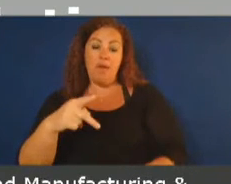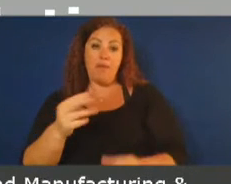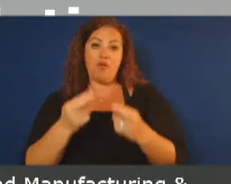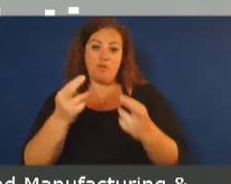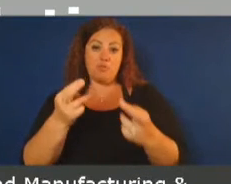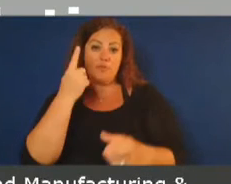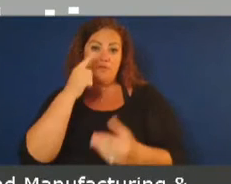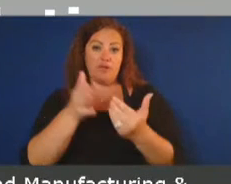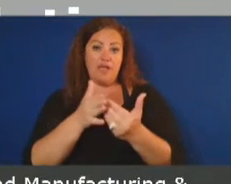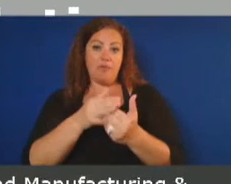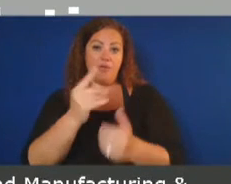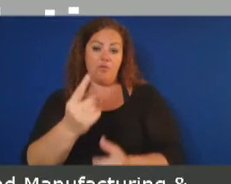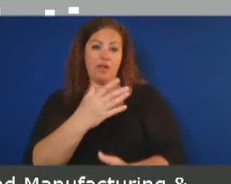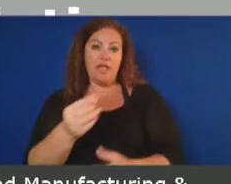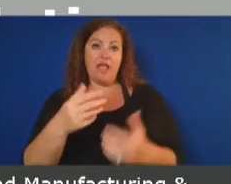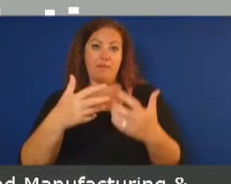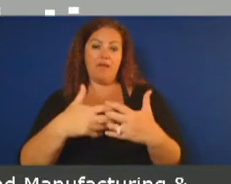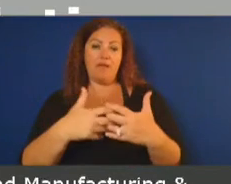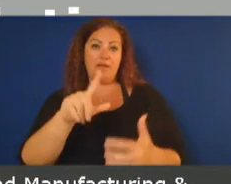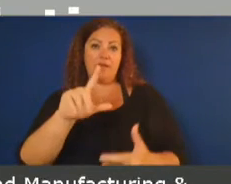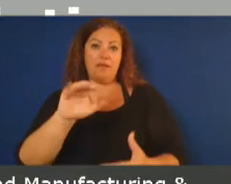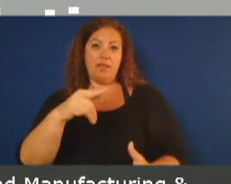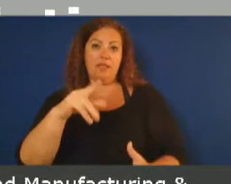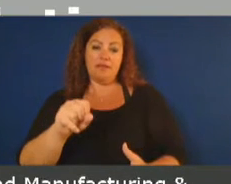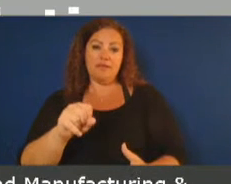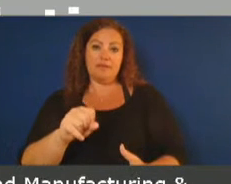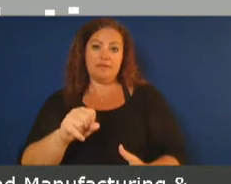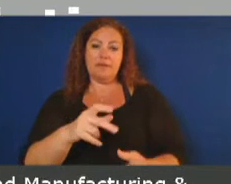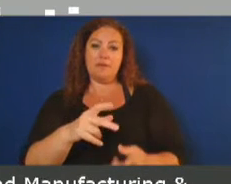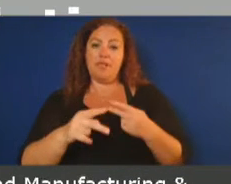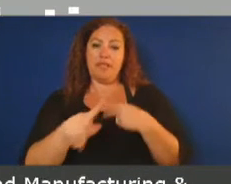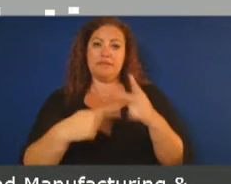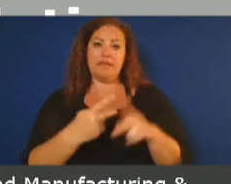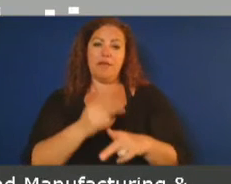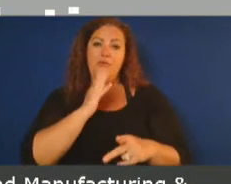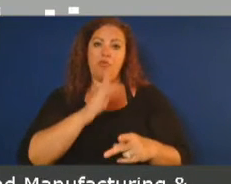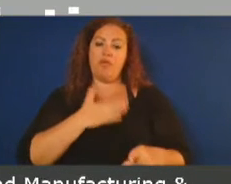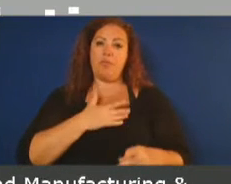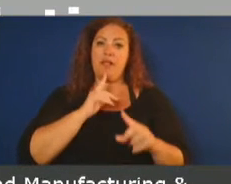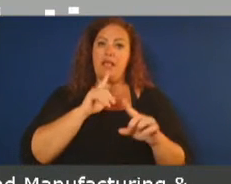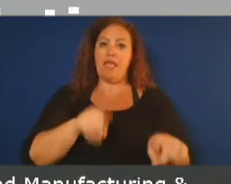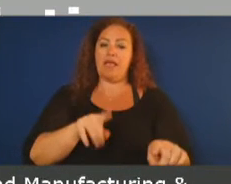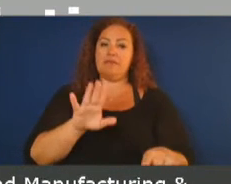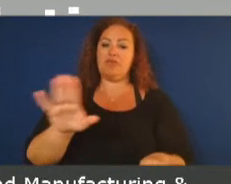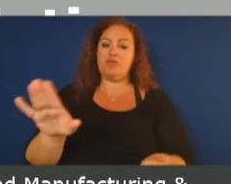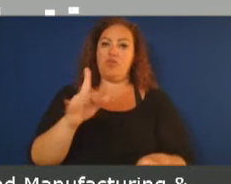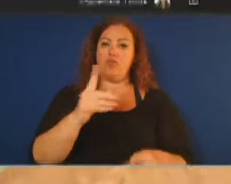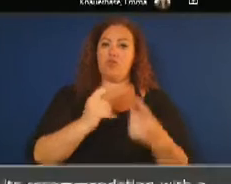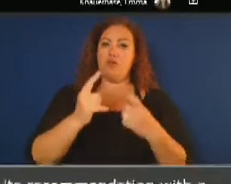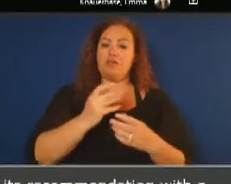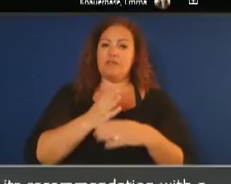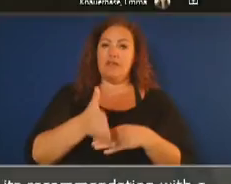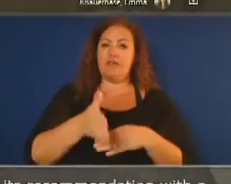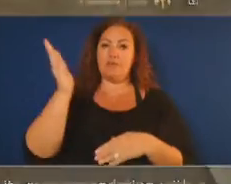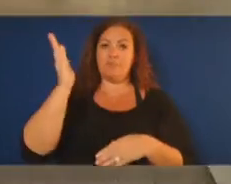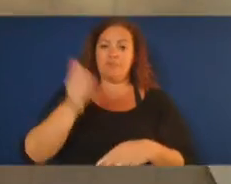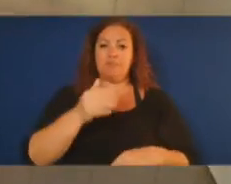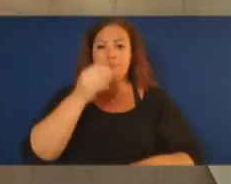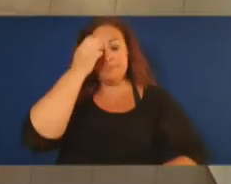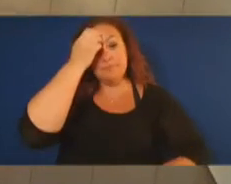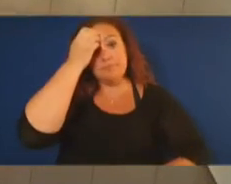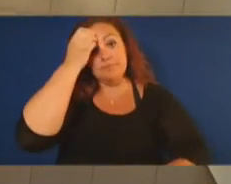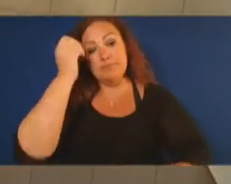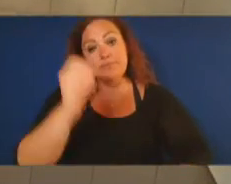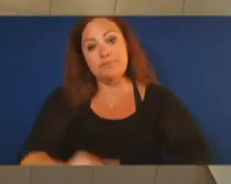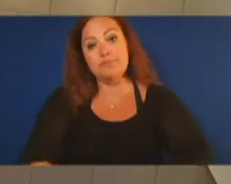one and the manufacturing Logistics Place type um we'll be happy to take any questions following the petitioner's presentation thank you